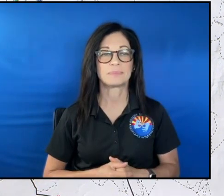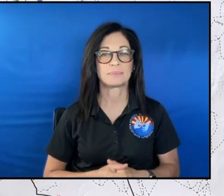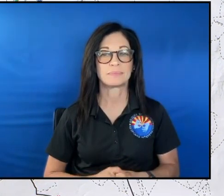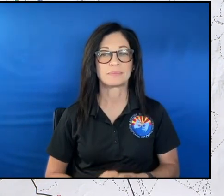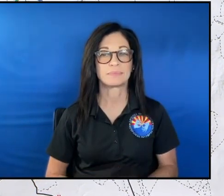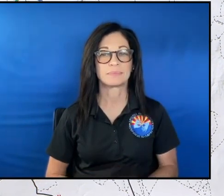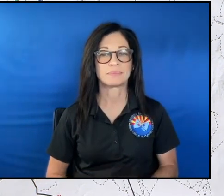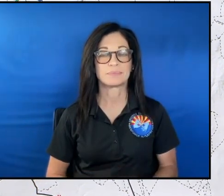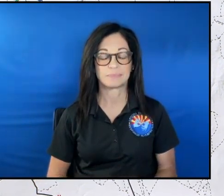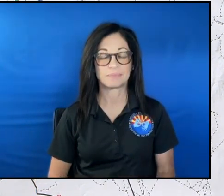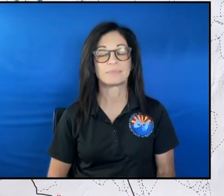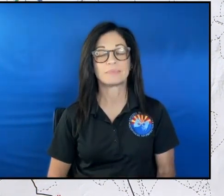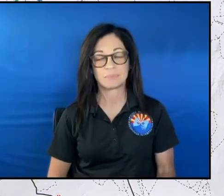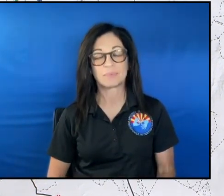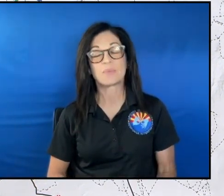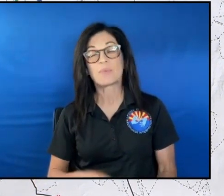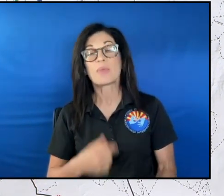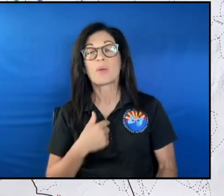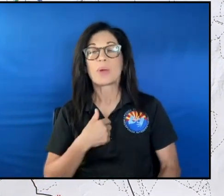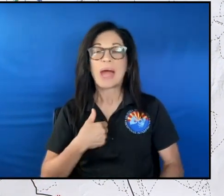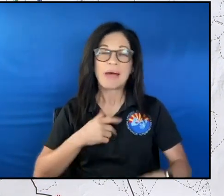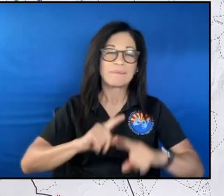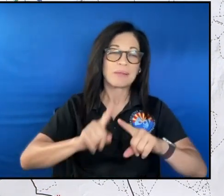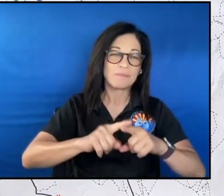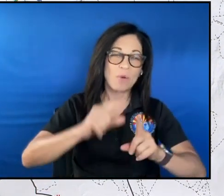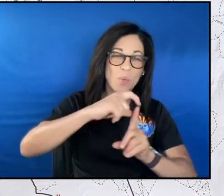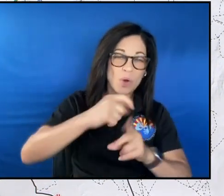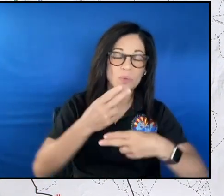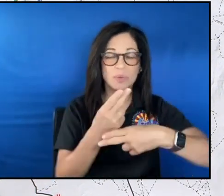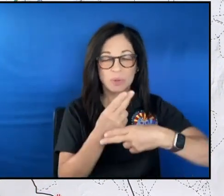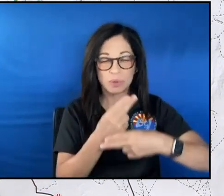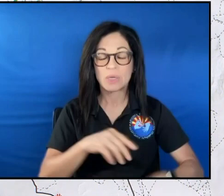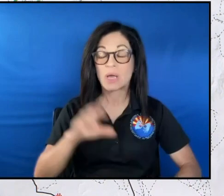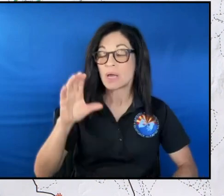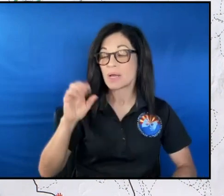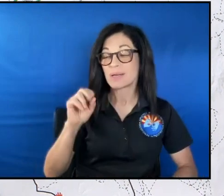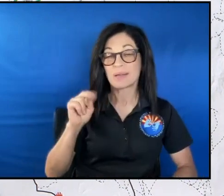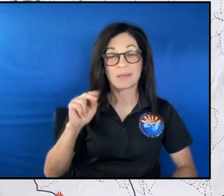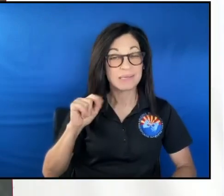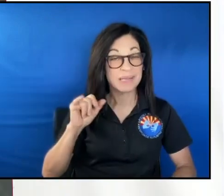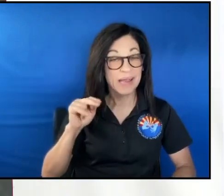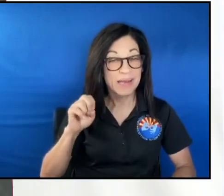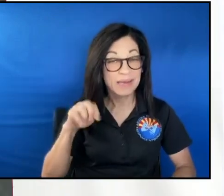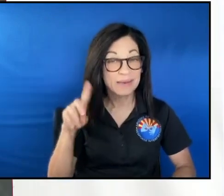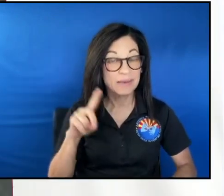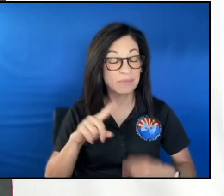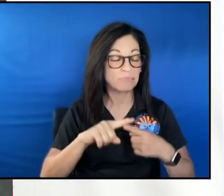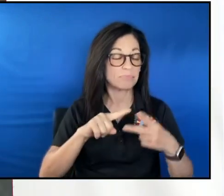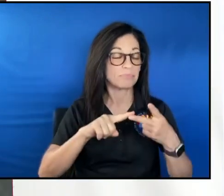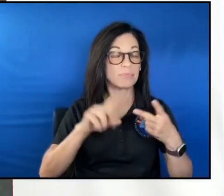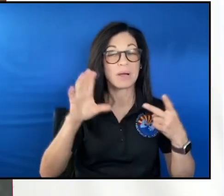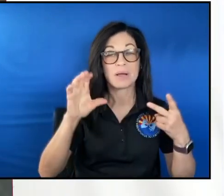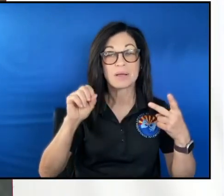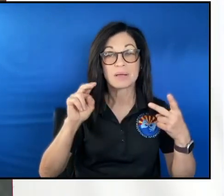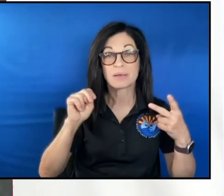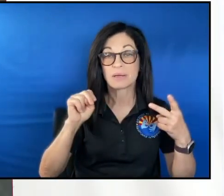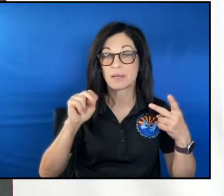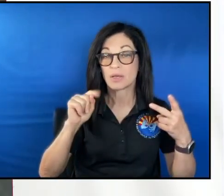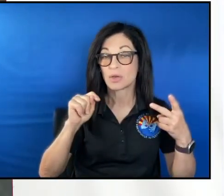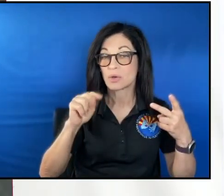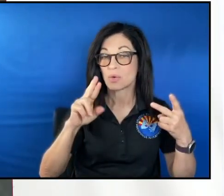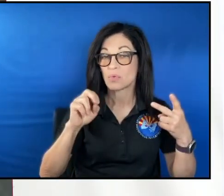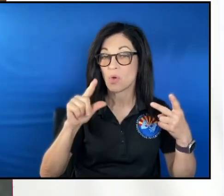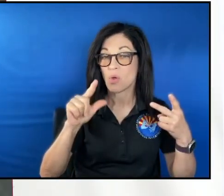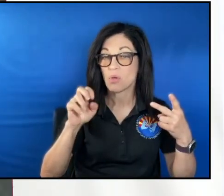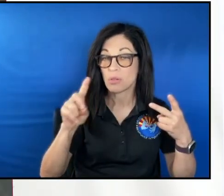start calling fires either contained, controlled, or out. So there's a big process to this. So the first